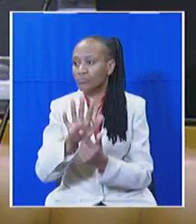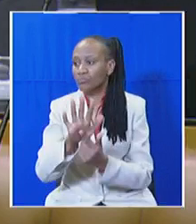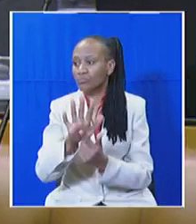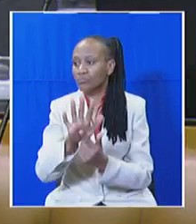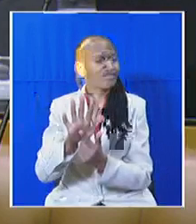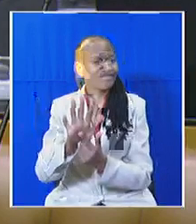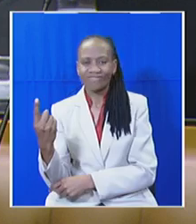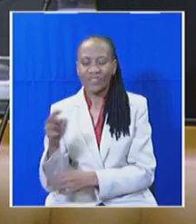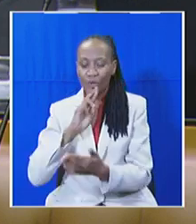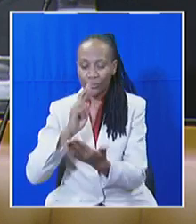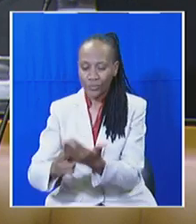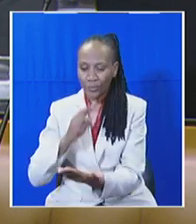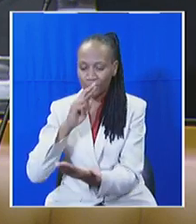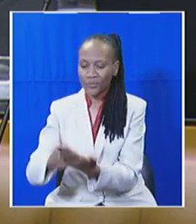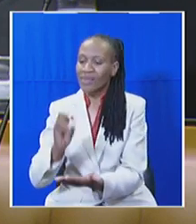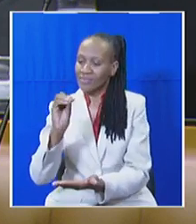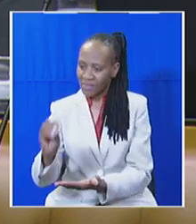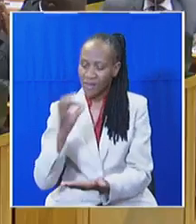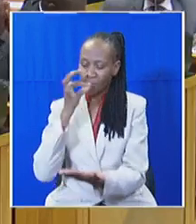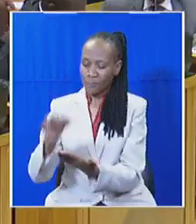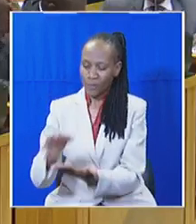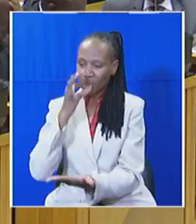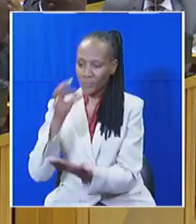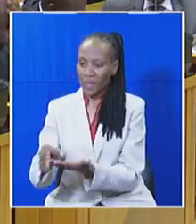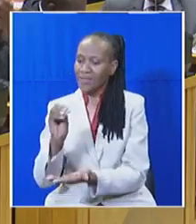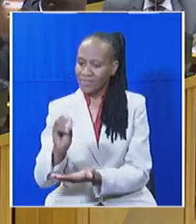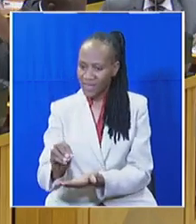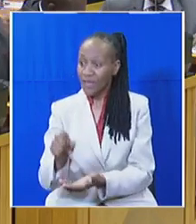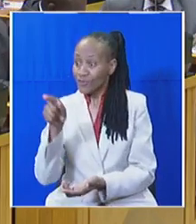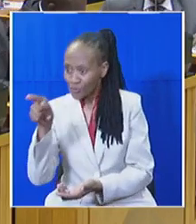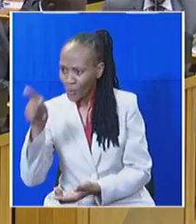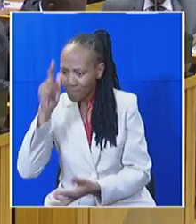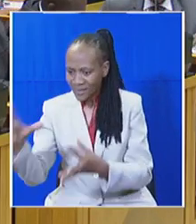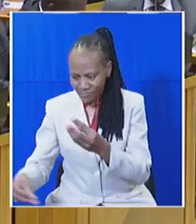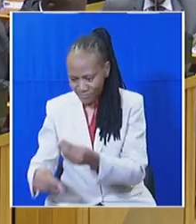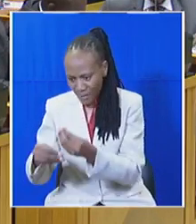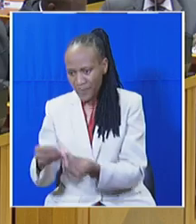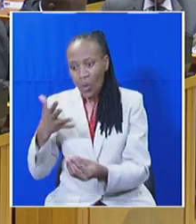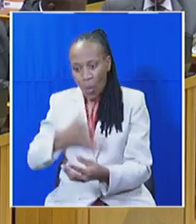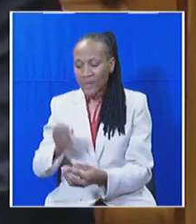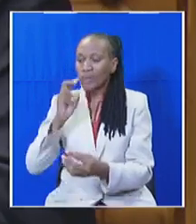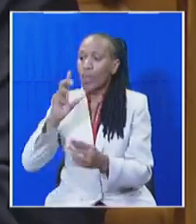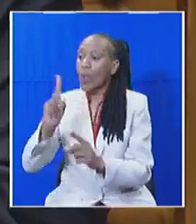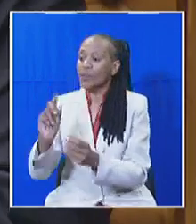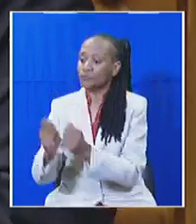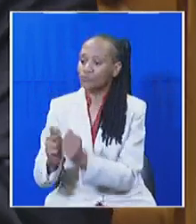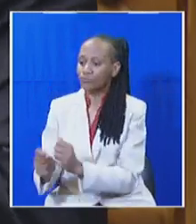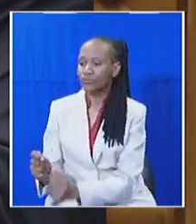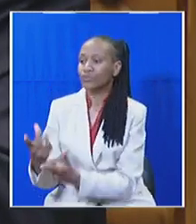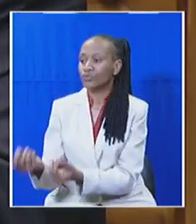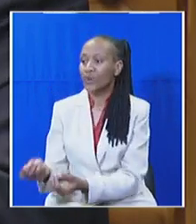recommendation, you were supposed to say what then should happen. And the process has moved forward. I'm